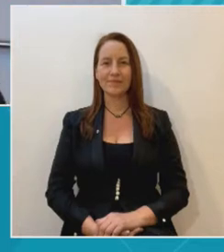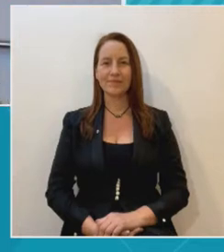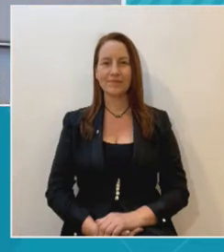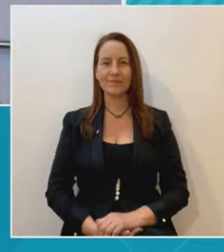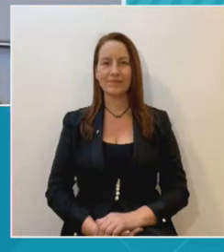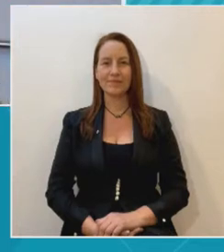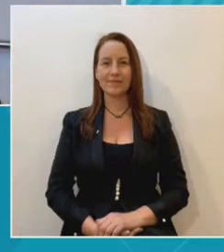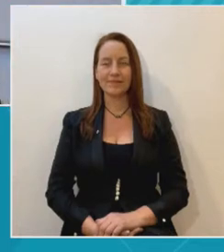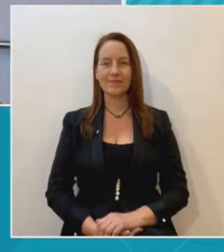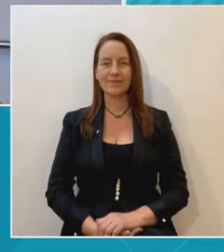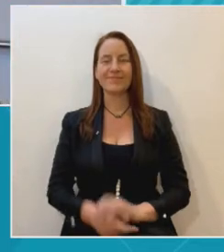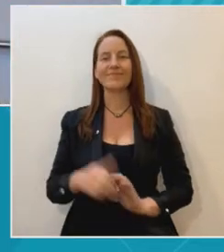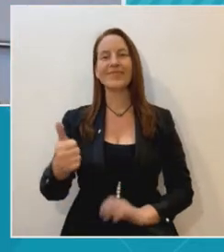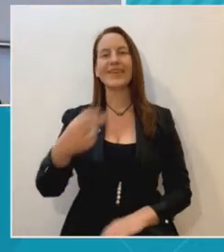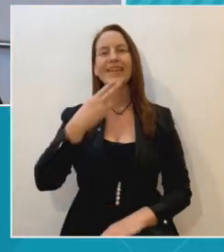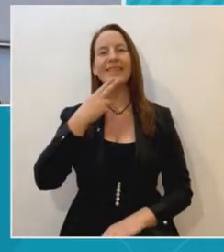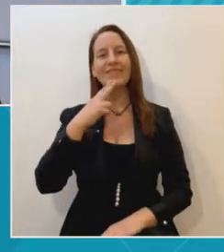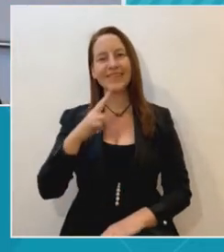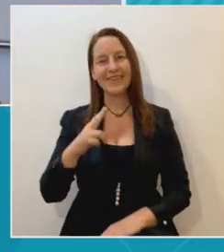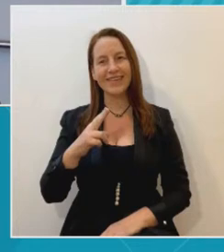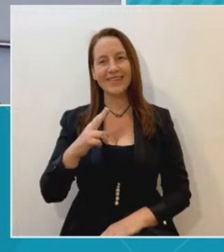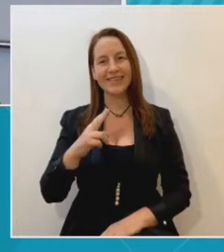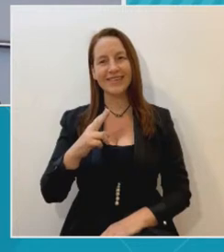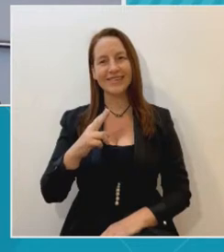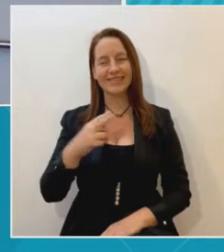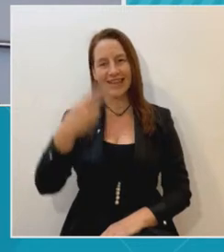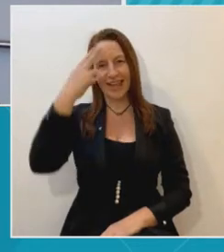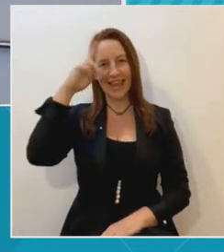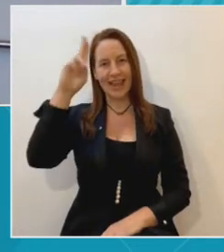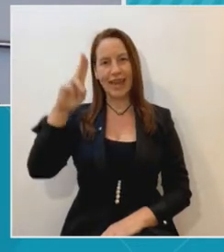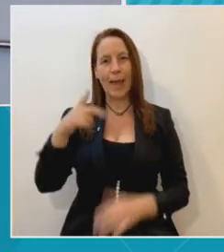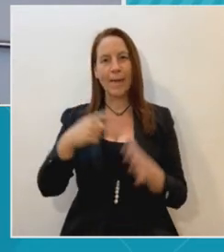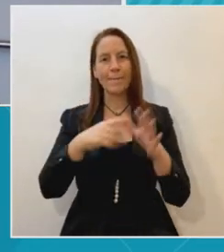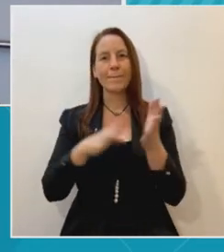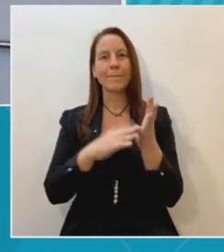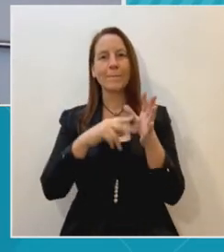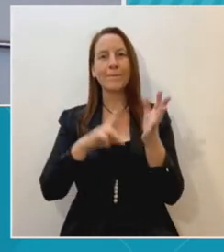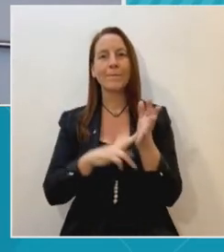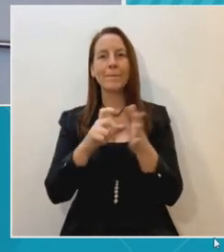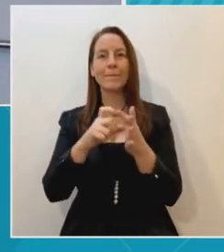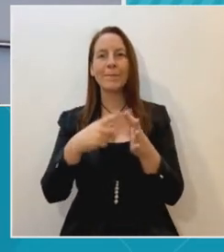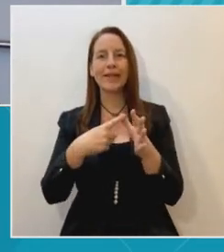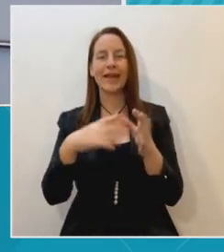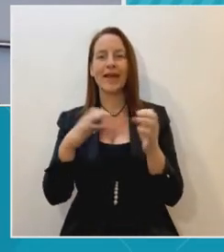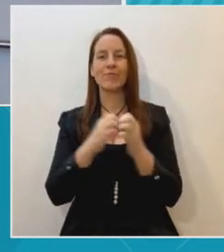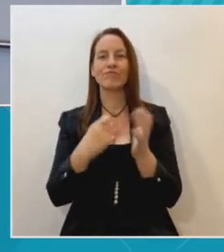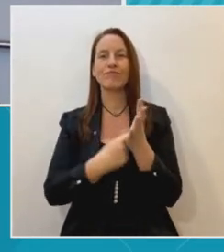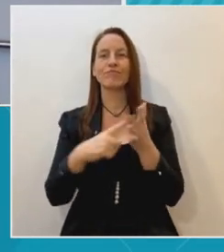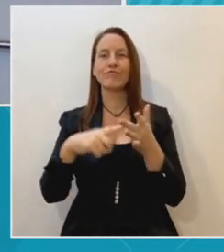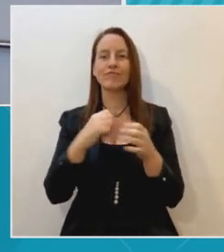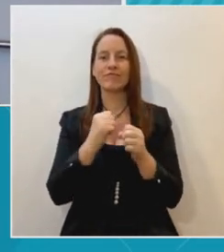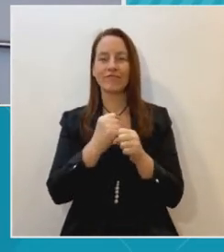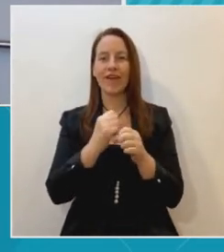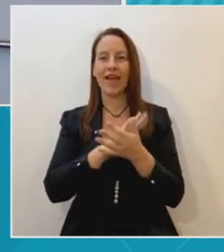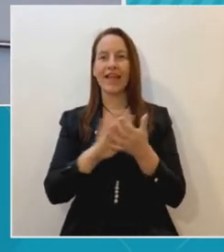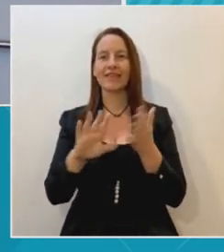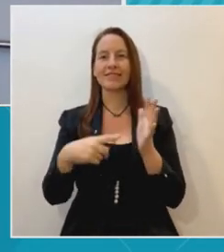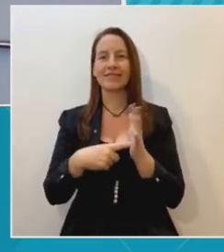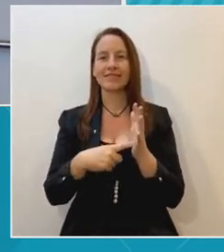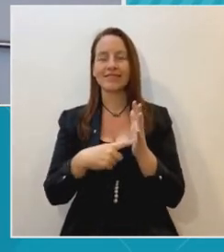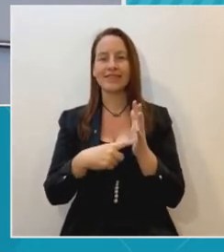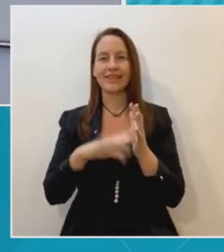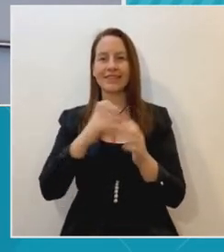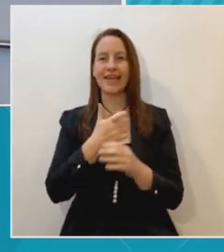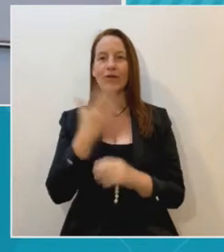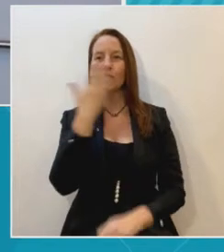Good afternoon. My name is Amanda Bright, Dean of the School of Arts. Welcome to the live streaming of the graduation ceremony